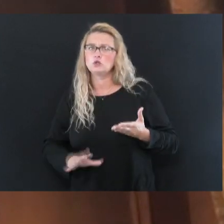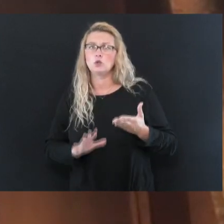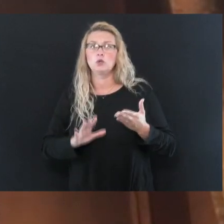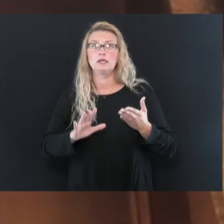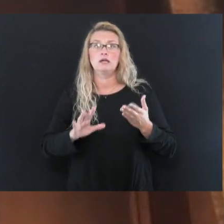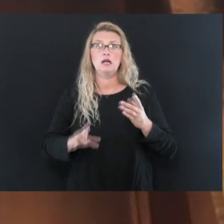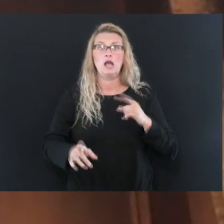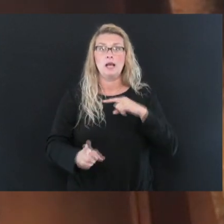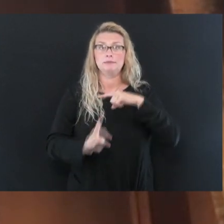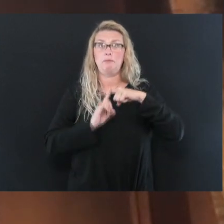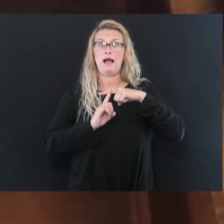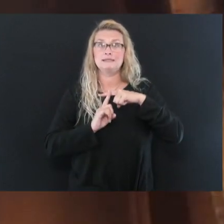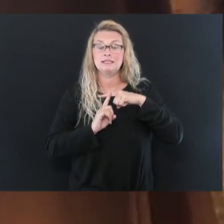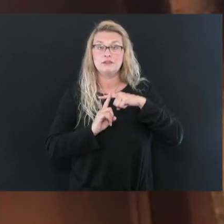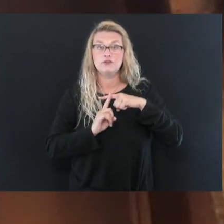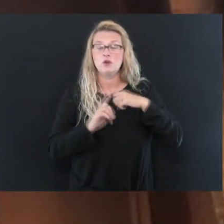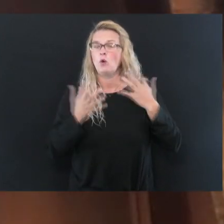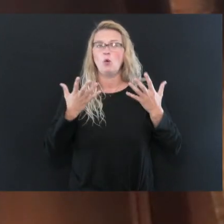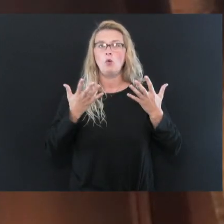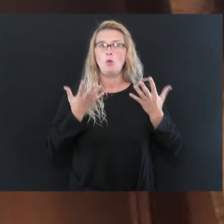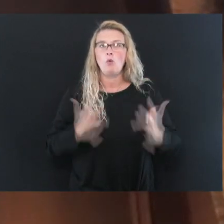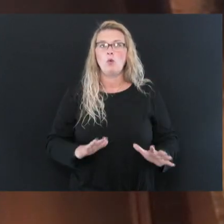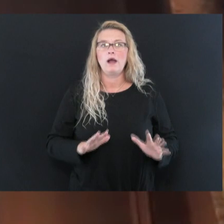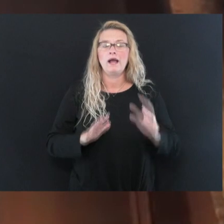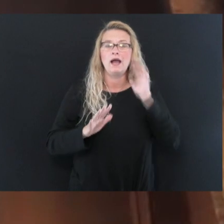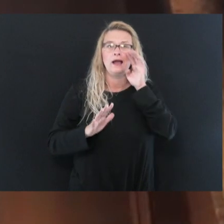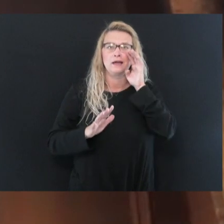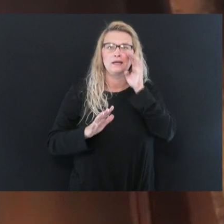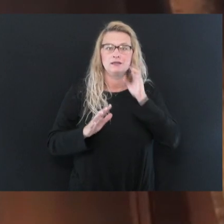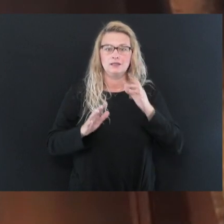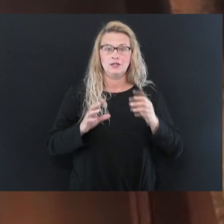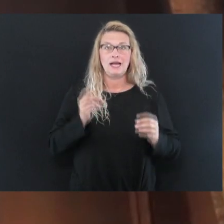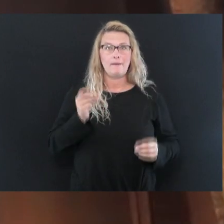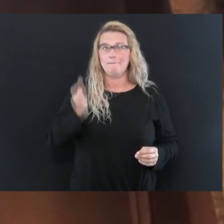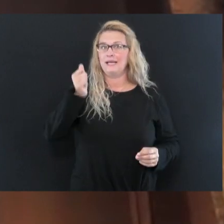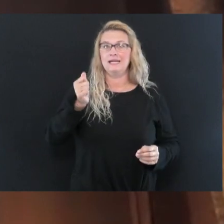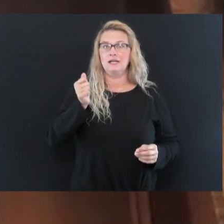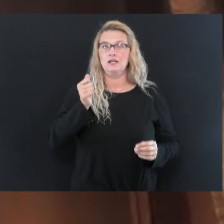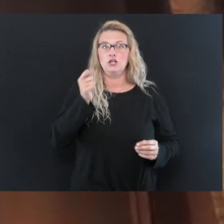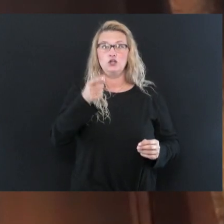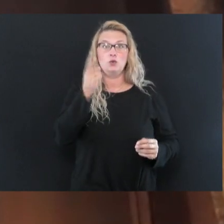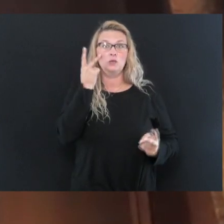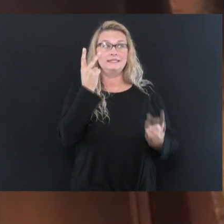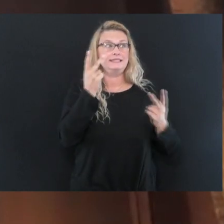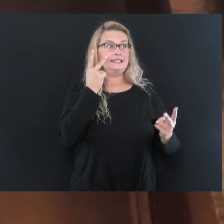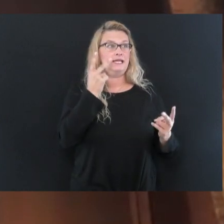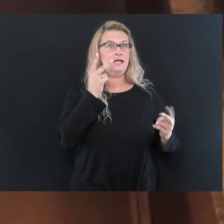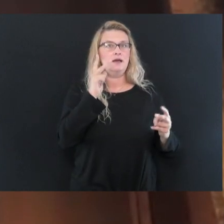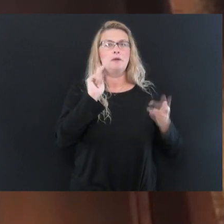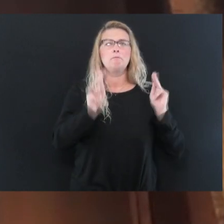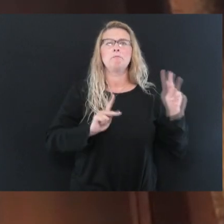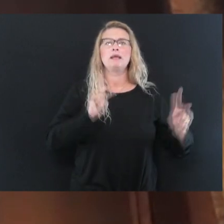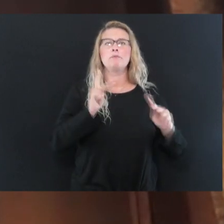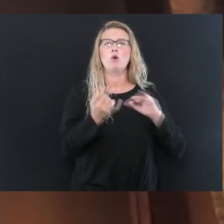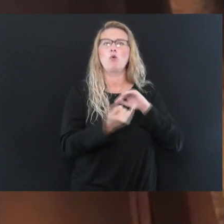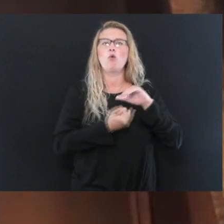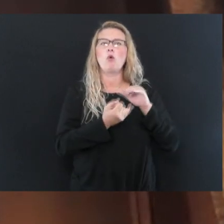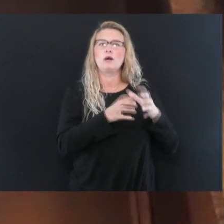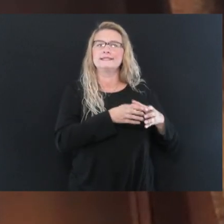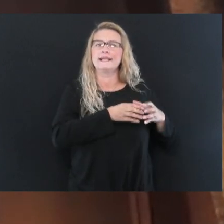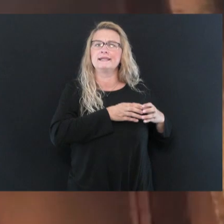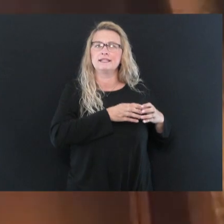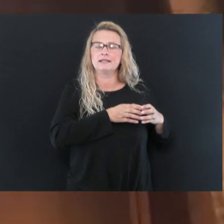a school, then what will happen is immediately you'll get a number of people quarantined as